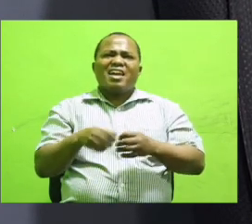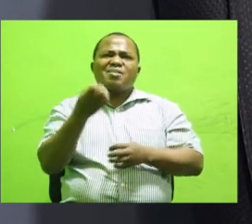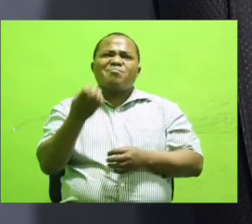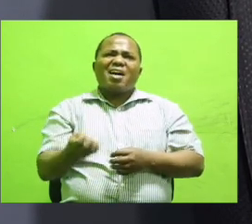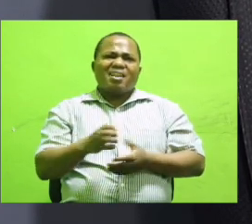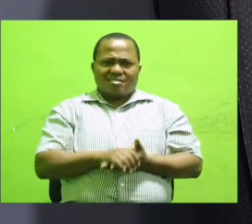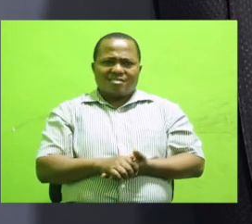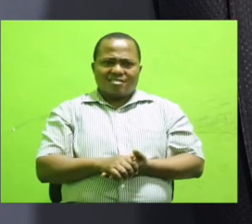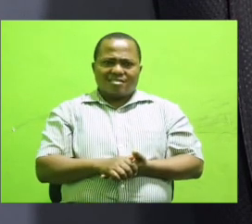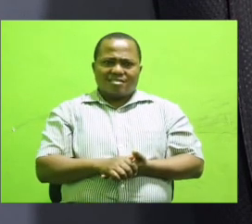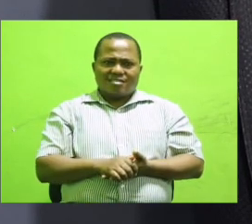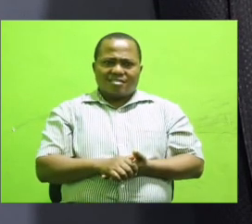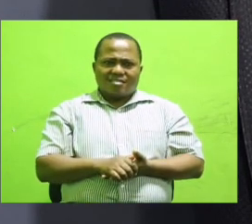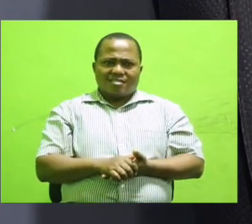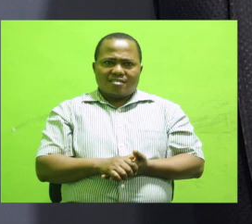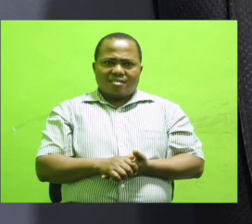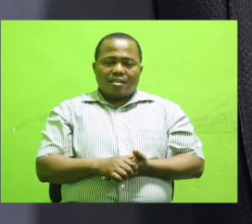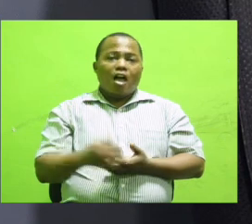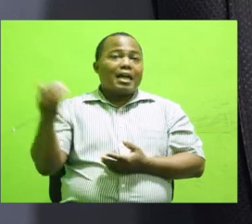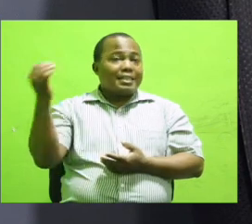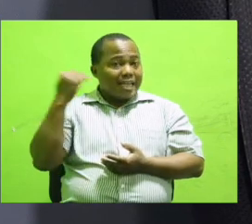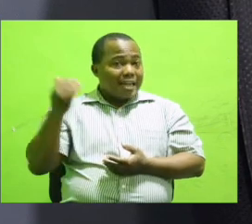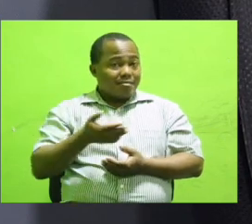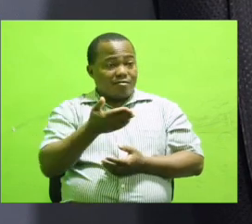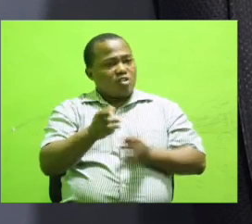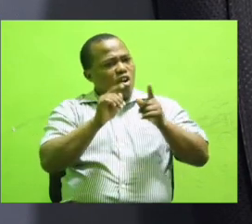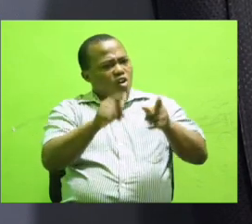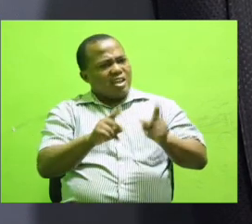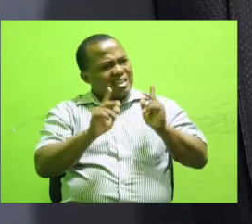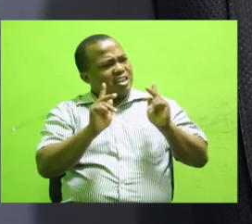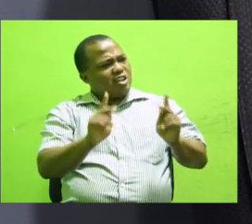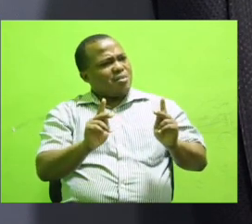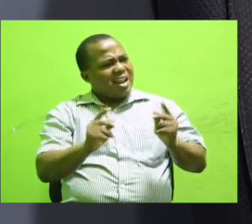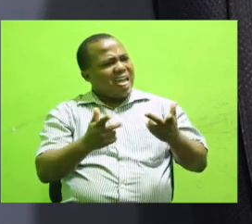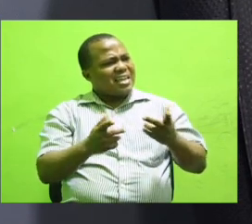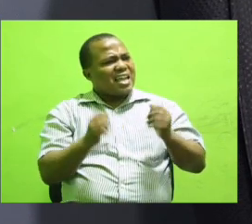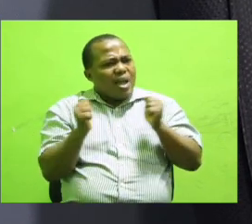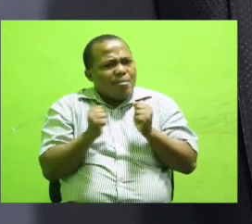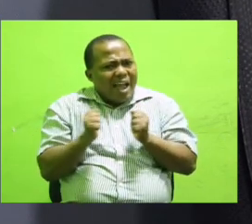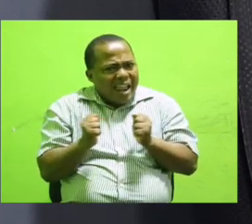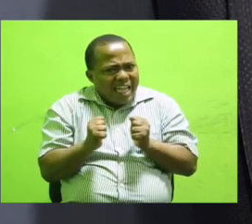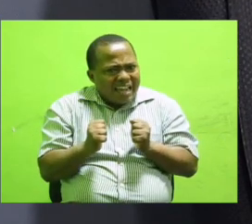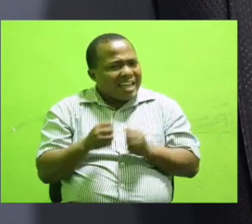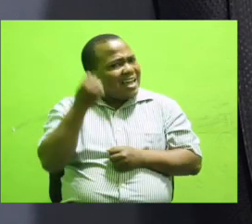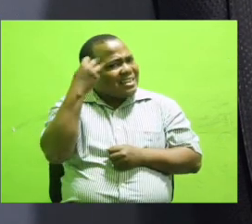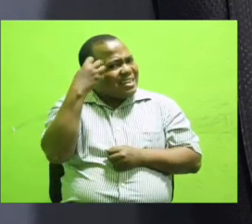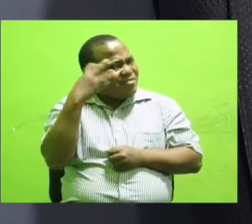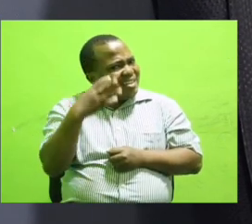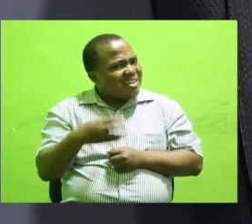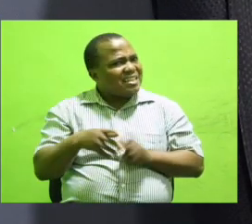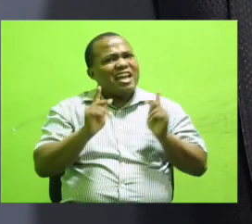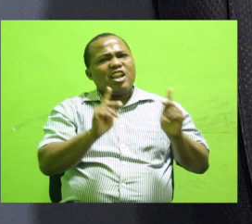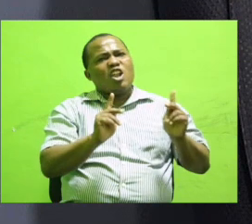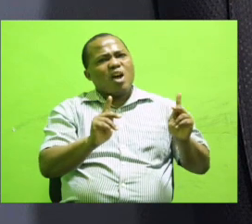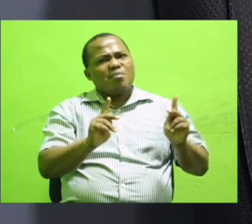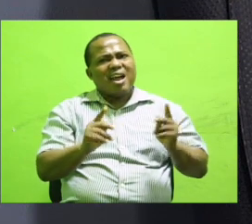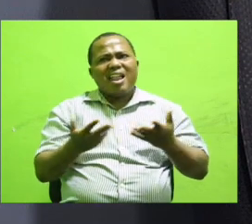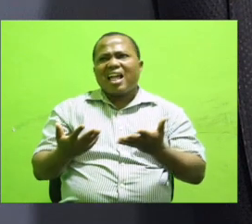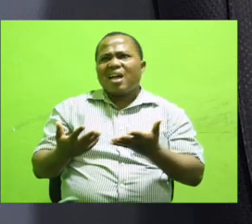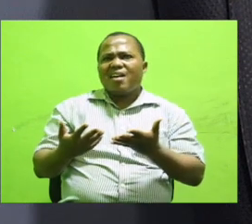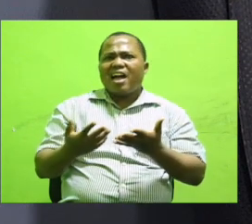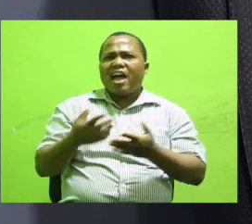Instead, treat them like normal people. Tell them that what you have is normal, like malaria. What you have is normal, like TB. What you have is normal, like